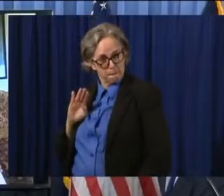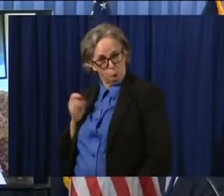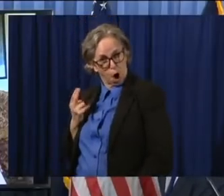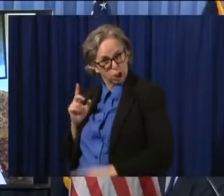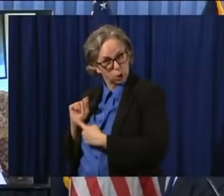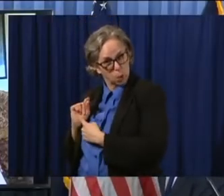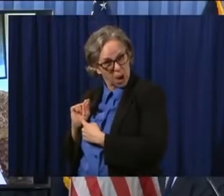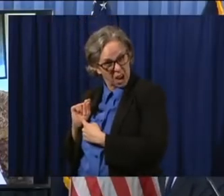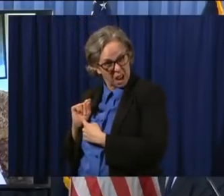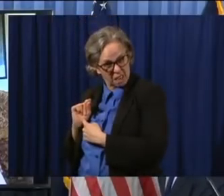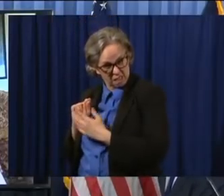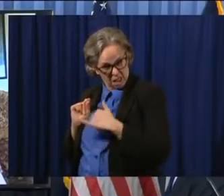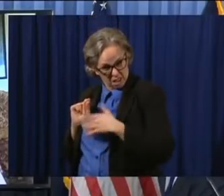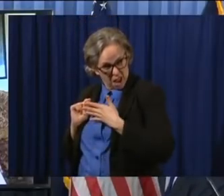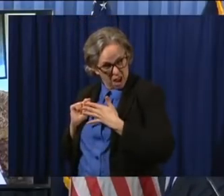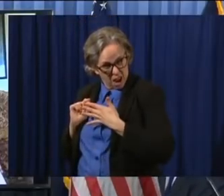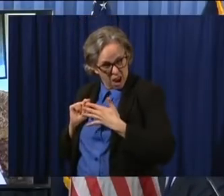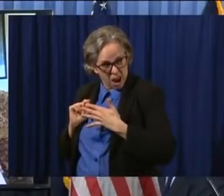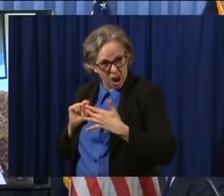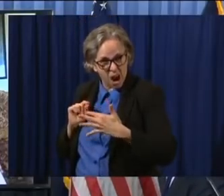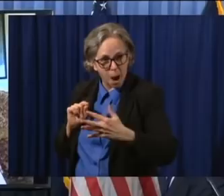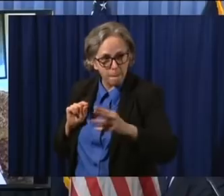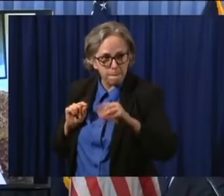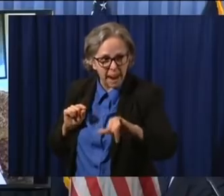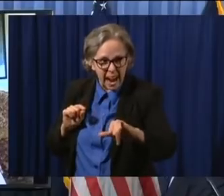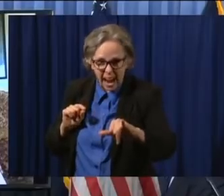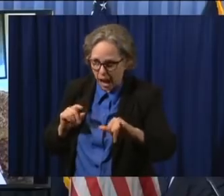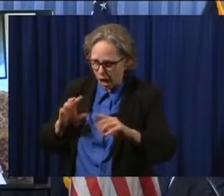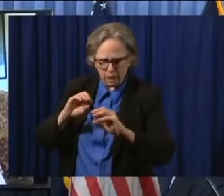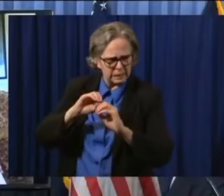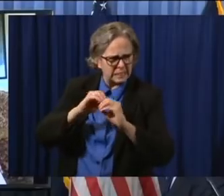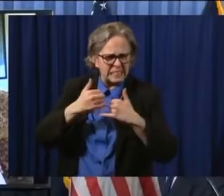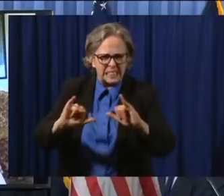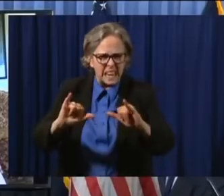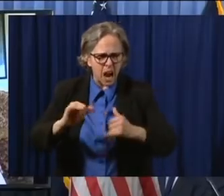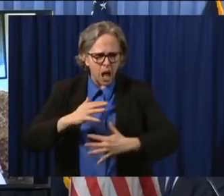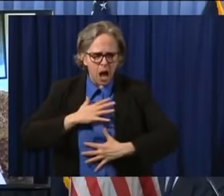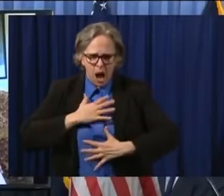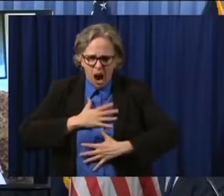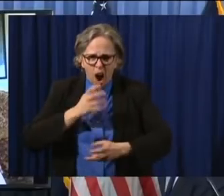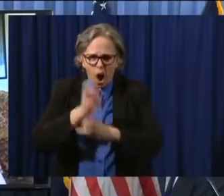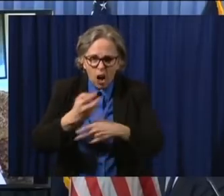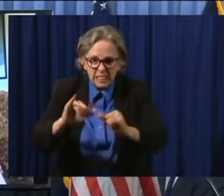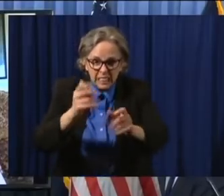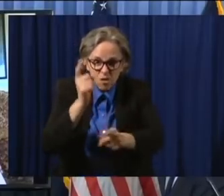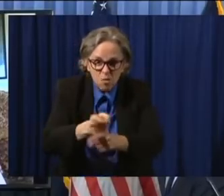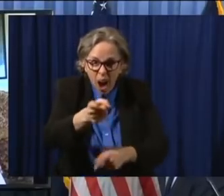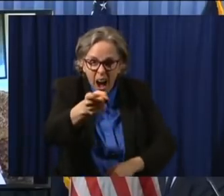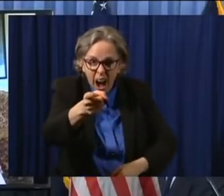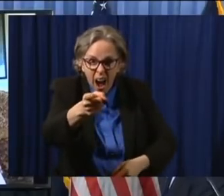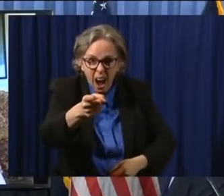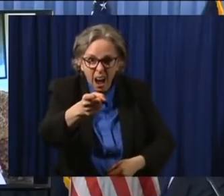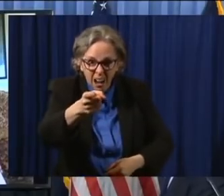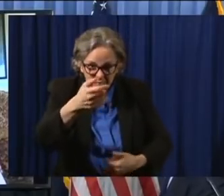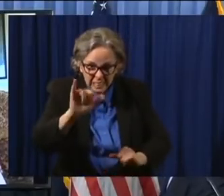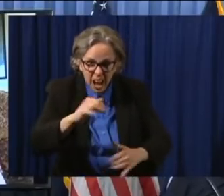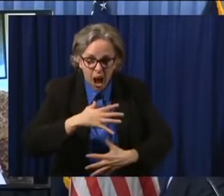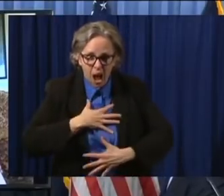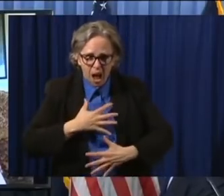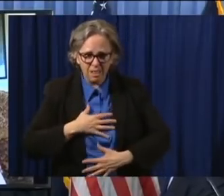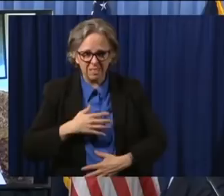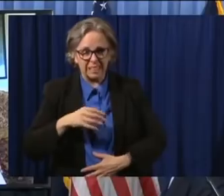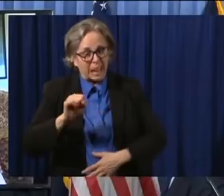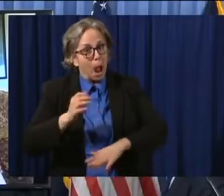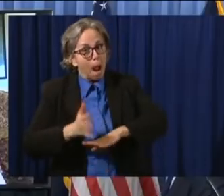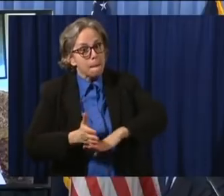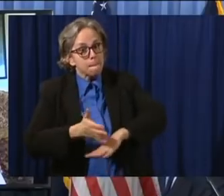trouble breathing and talking right now, right? Yeah. It's so much better, Dr. Atkins, than it was.